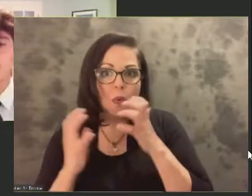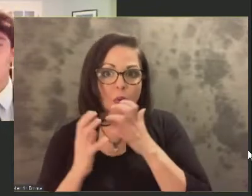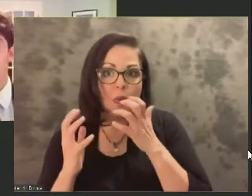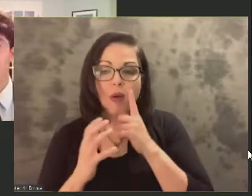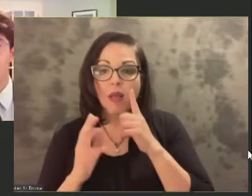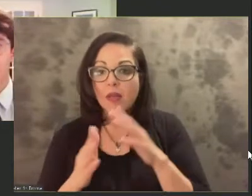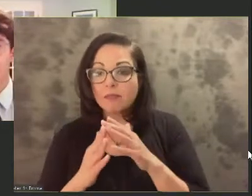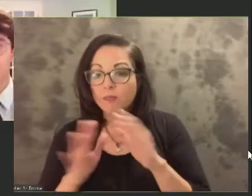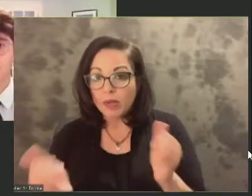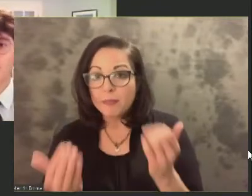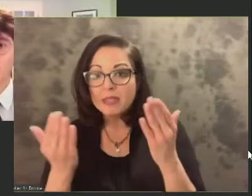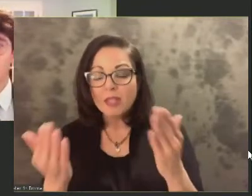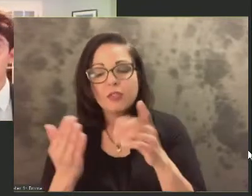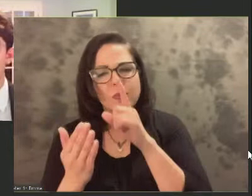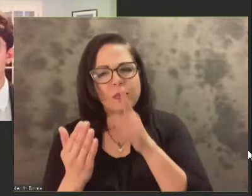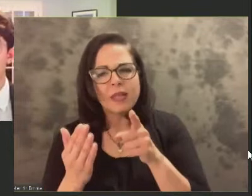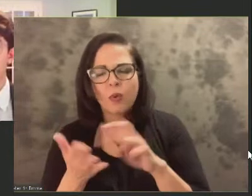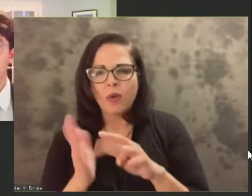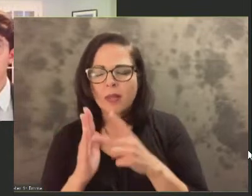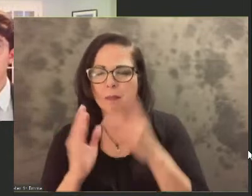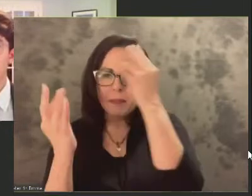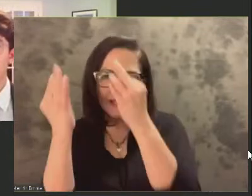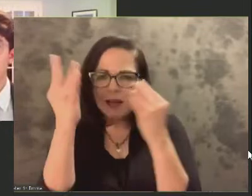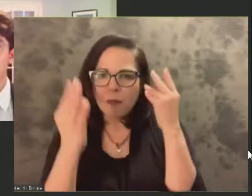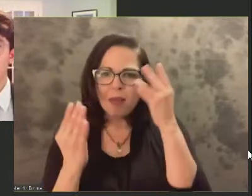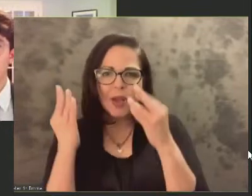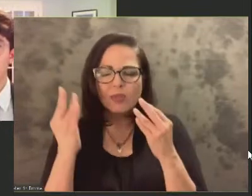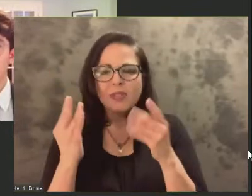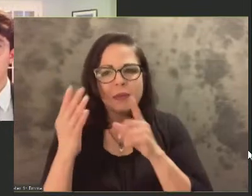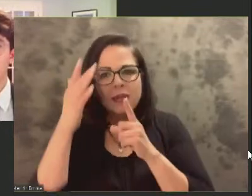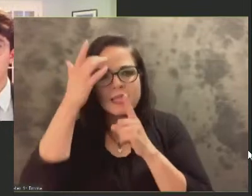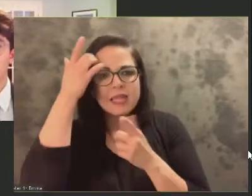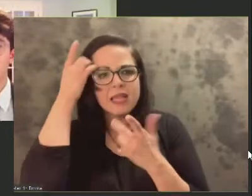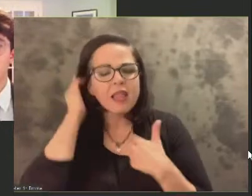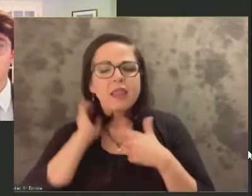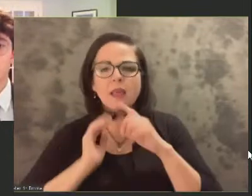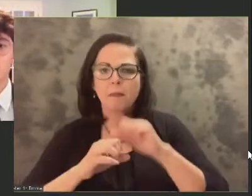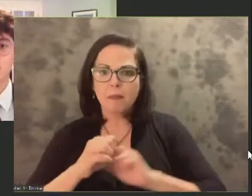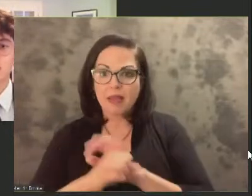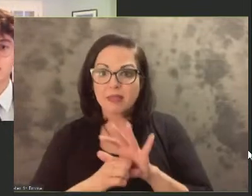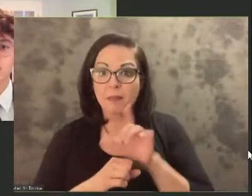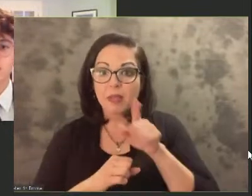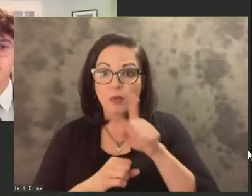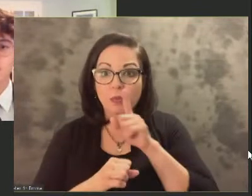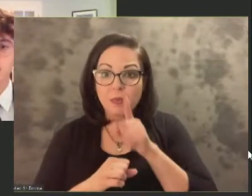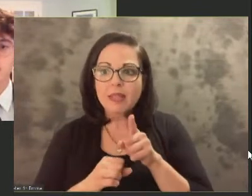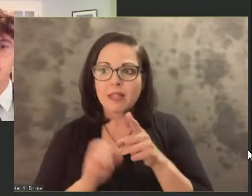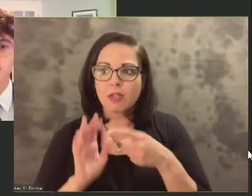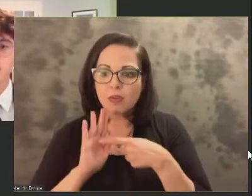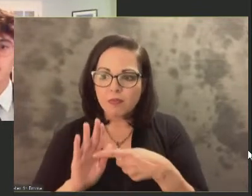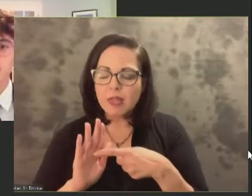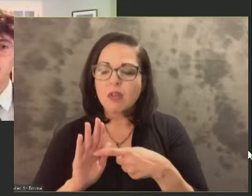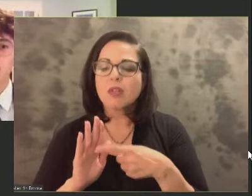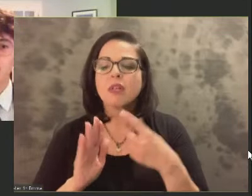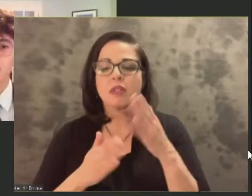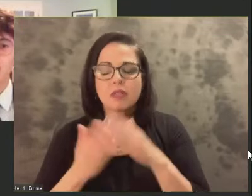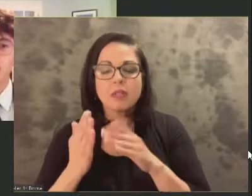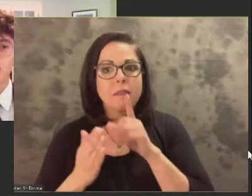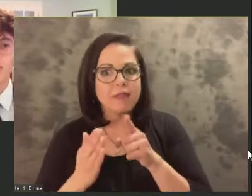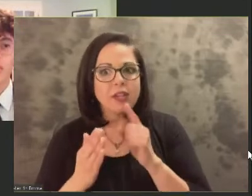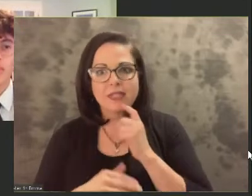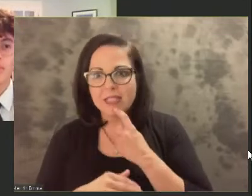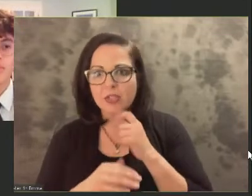recommendations. And what it made me think about was the pandemic really revealed some very